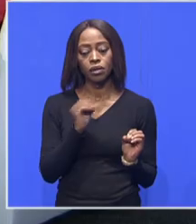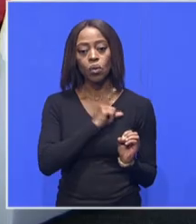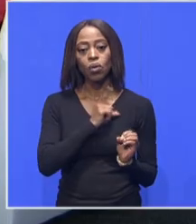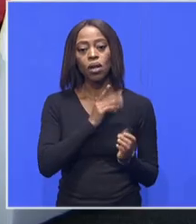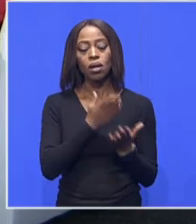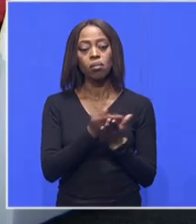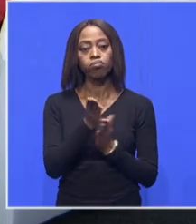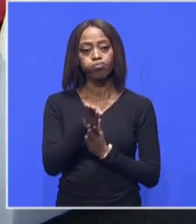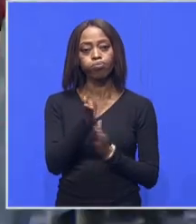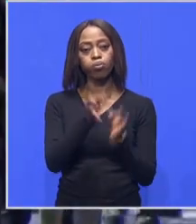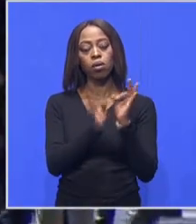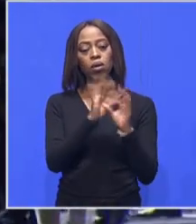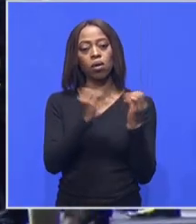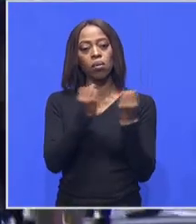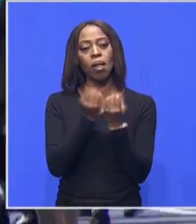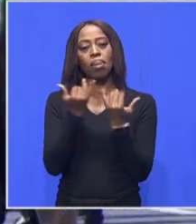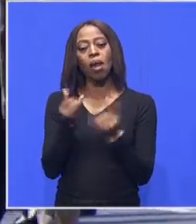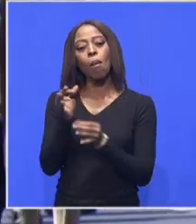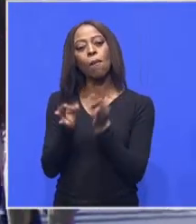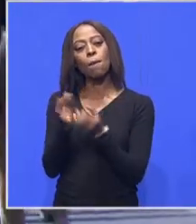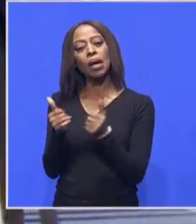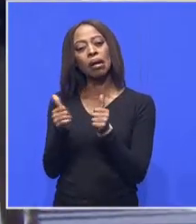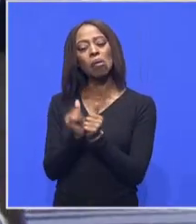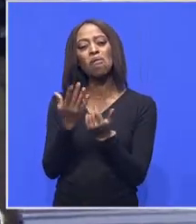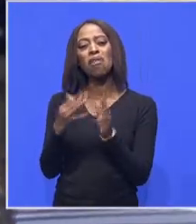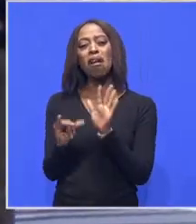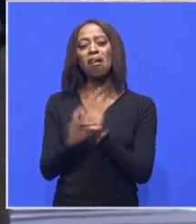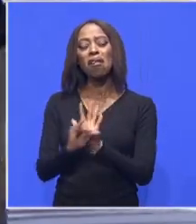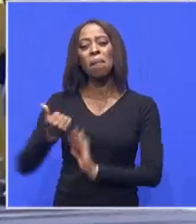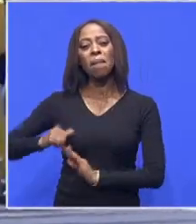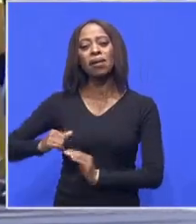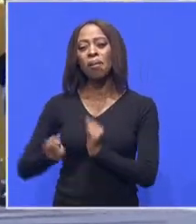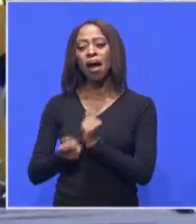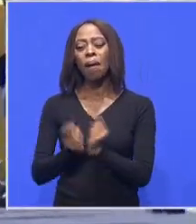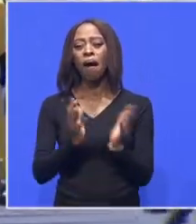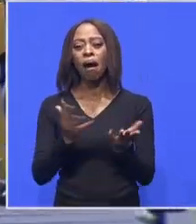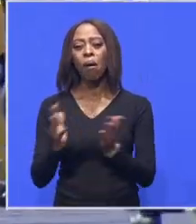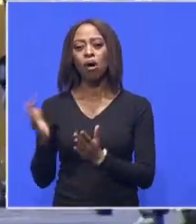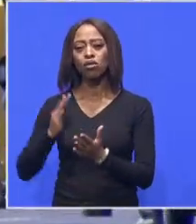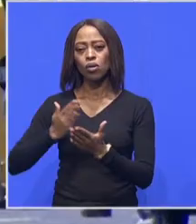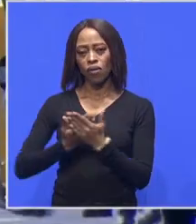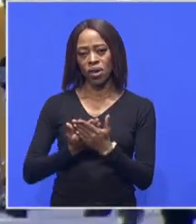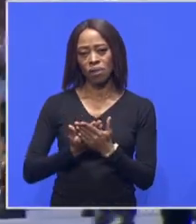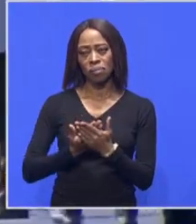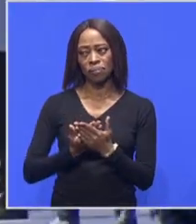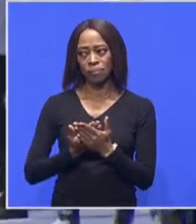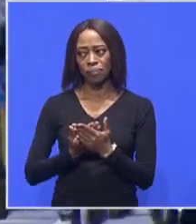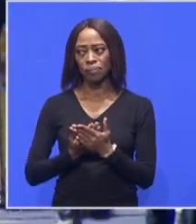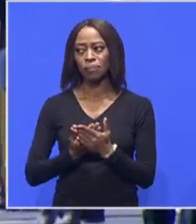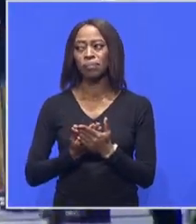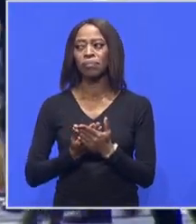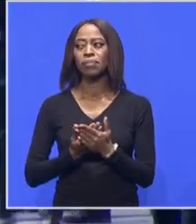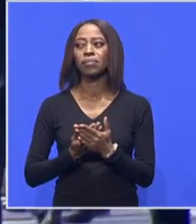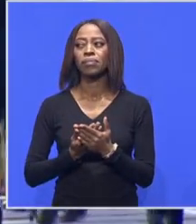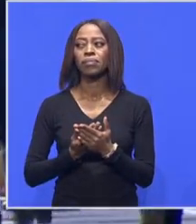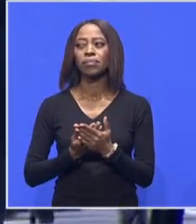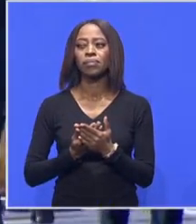country. So coalitions, we see what's happening in municipalities, and